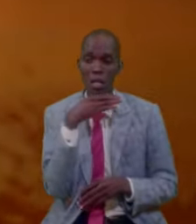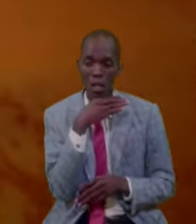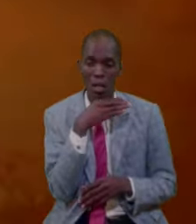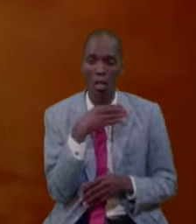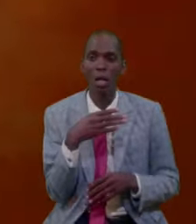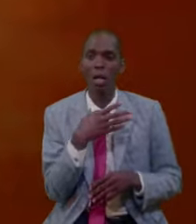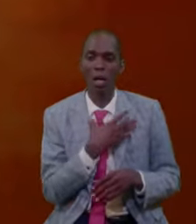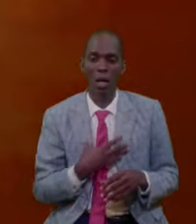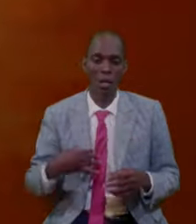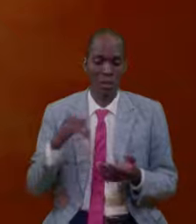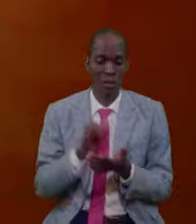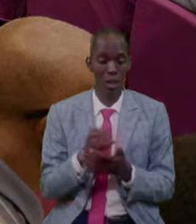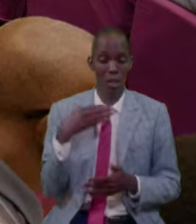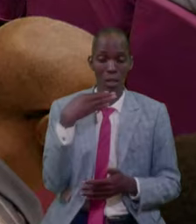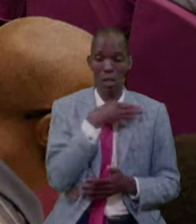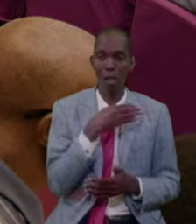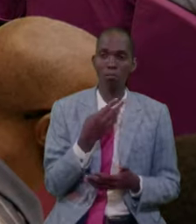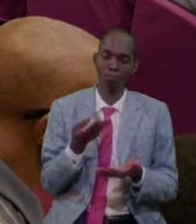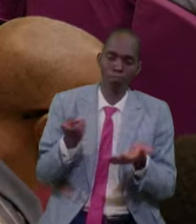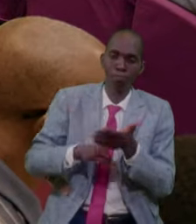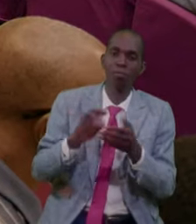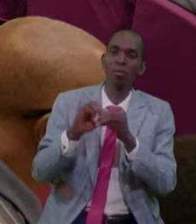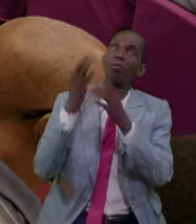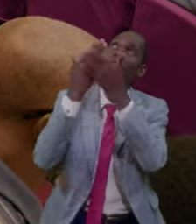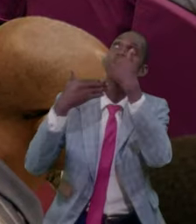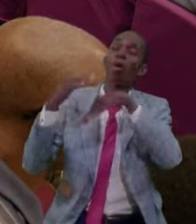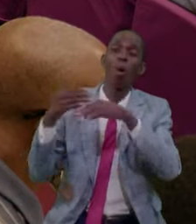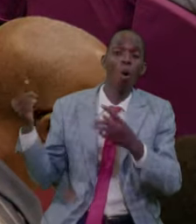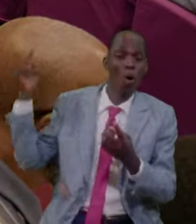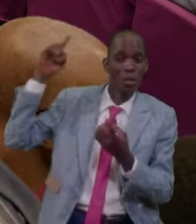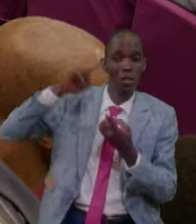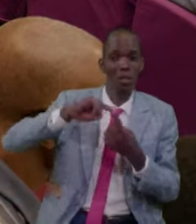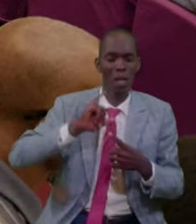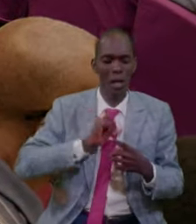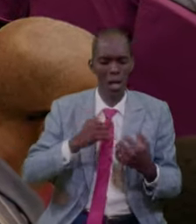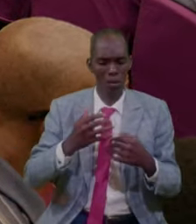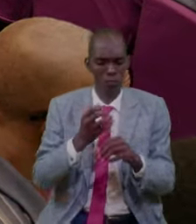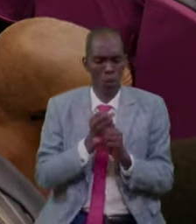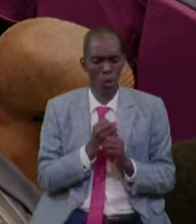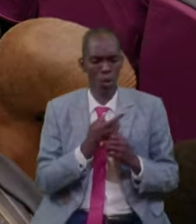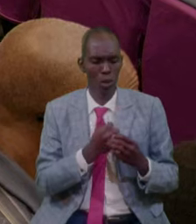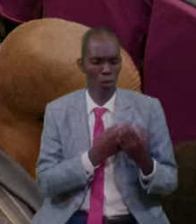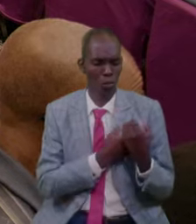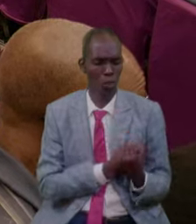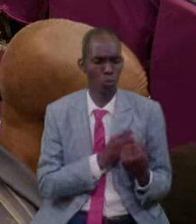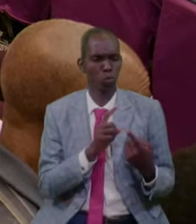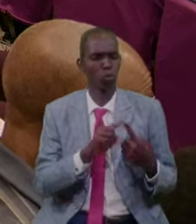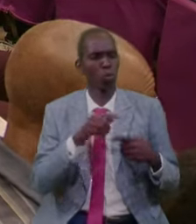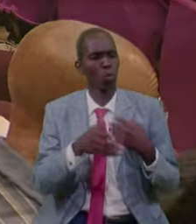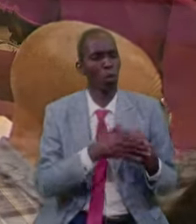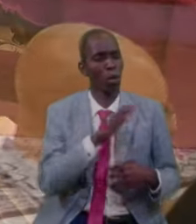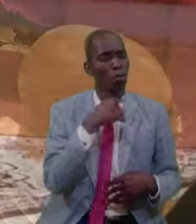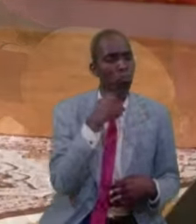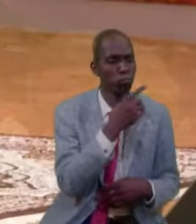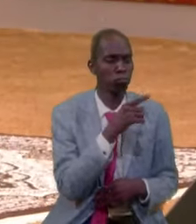that in heaven, until I have the courage to go back and tell him and tell her, you know